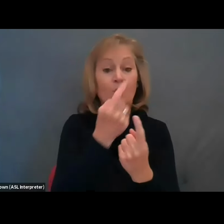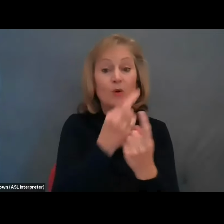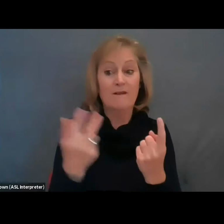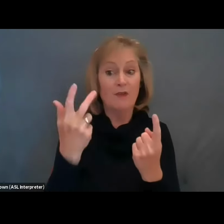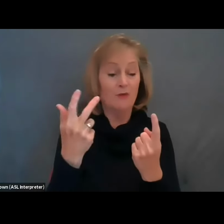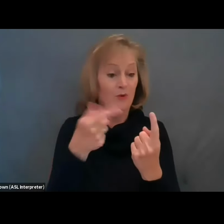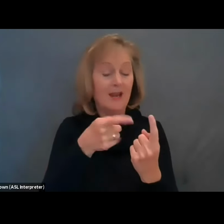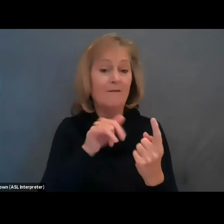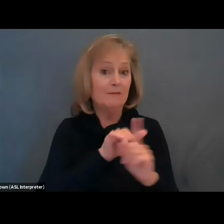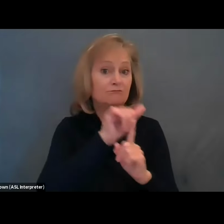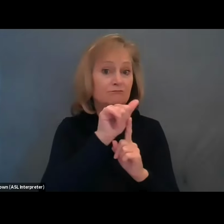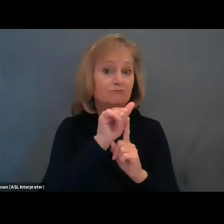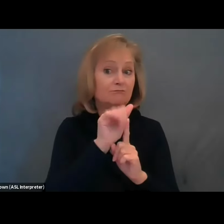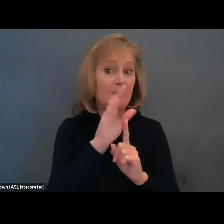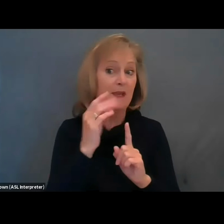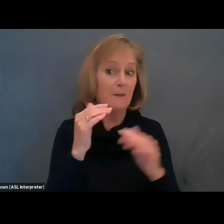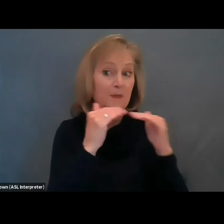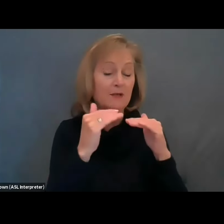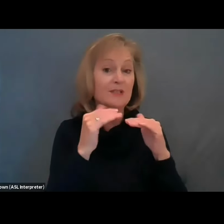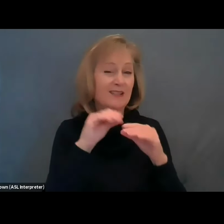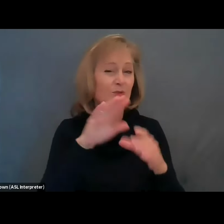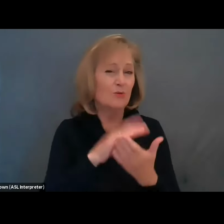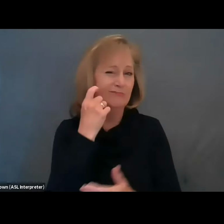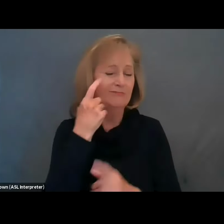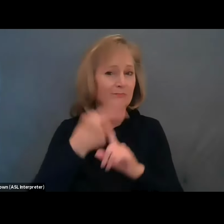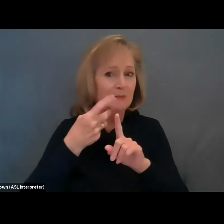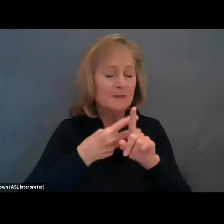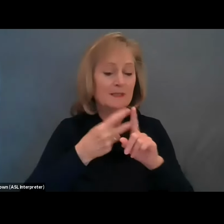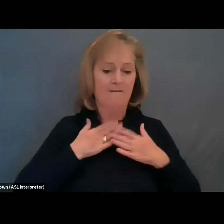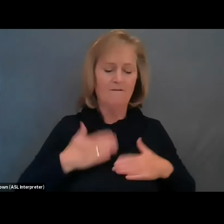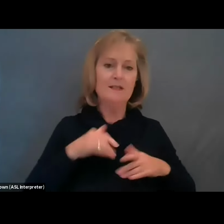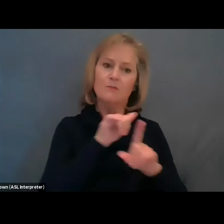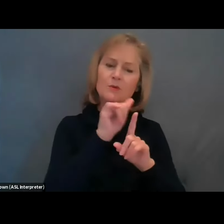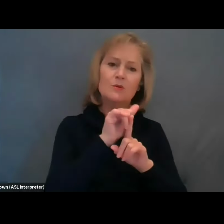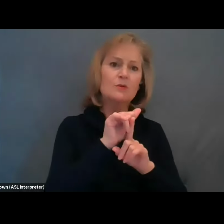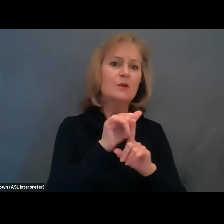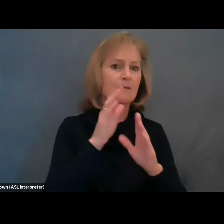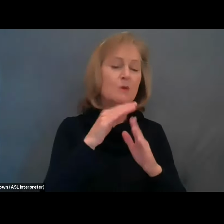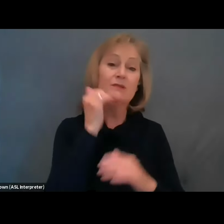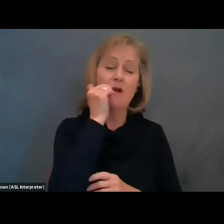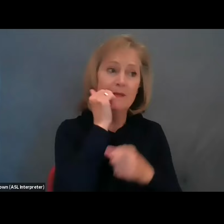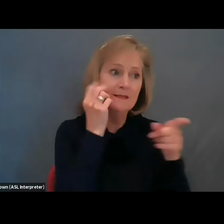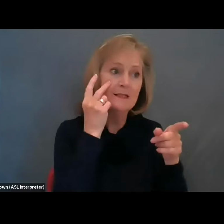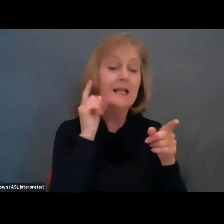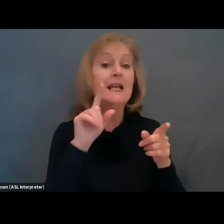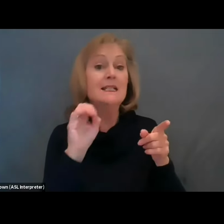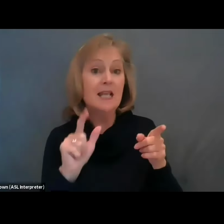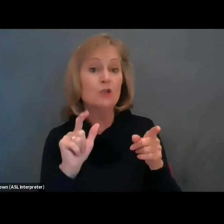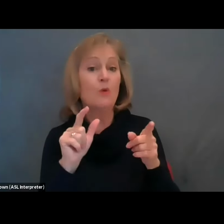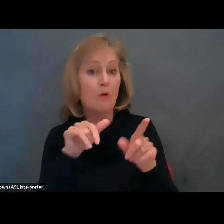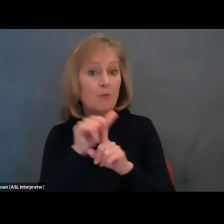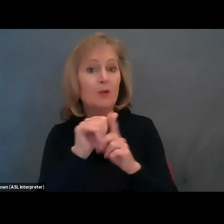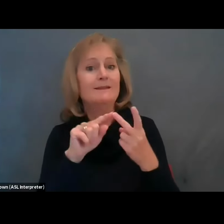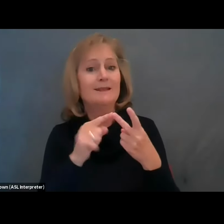by their peers at school in the past months. Physical bullying is the most common, and sexual bullying is the